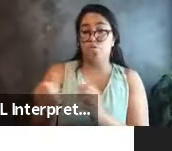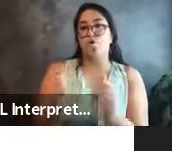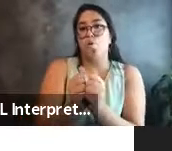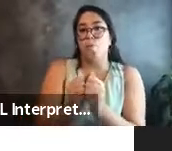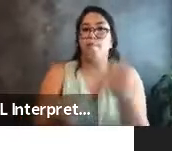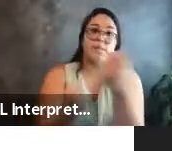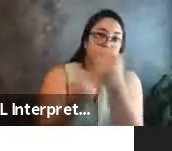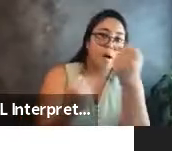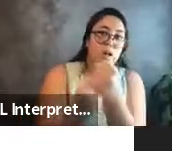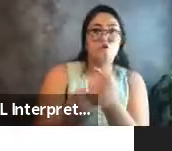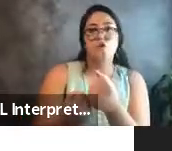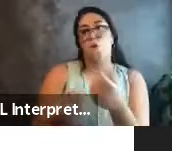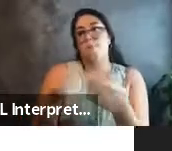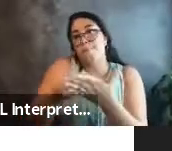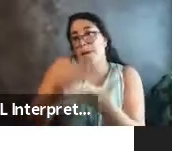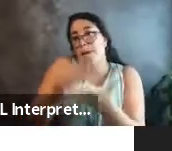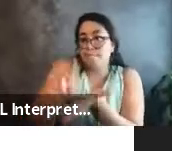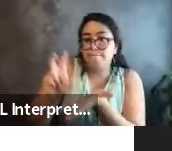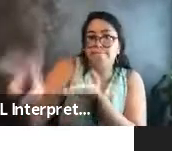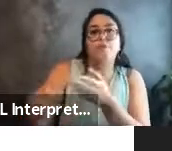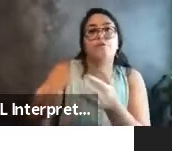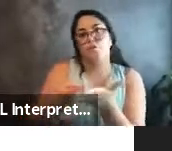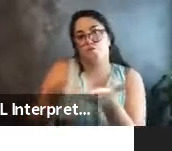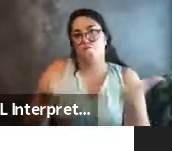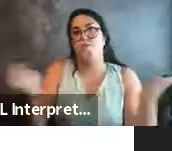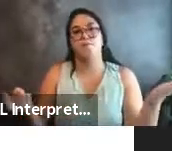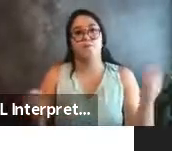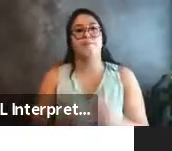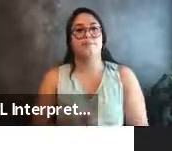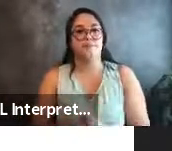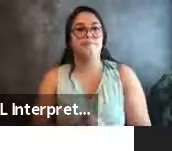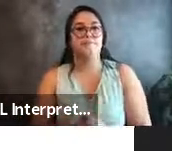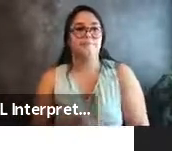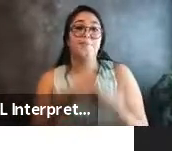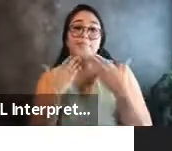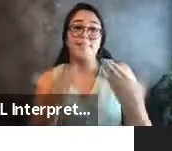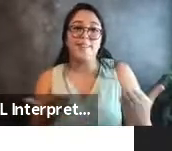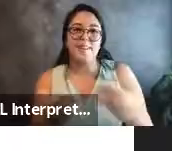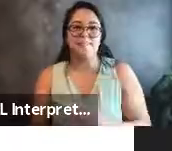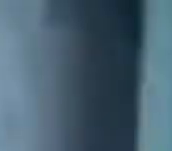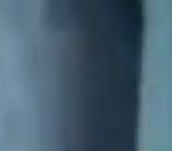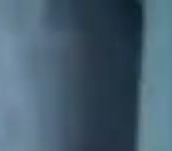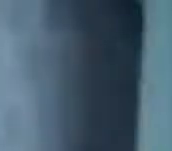and resources to grow. You guys stop us there.